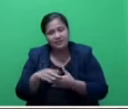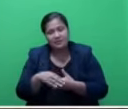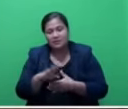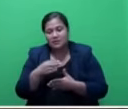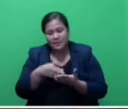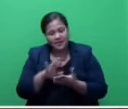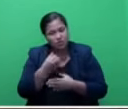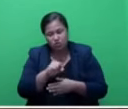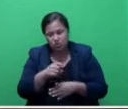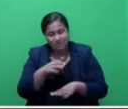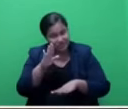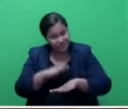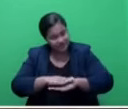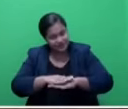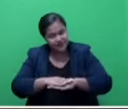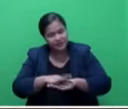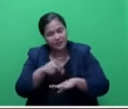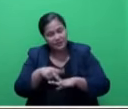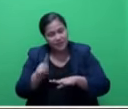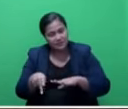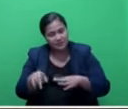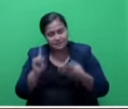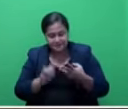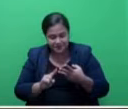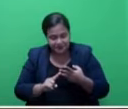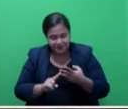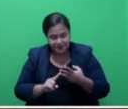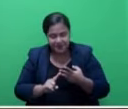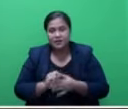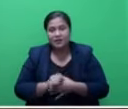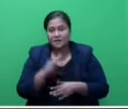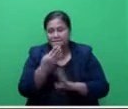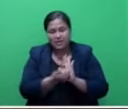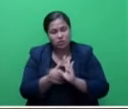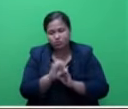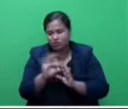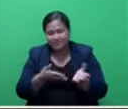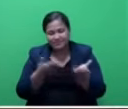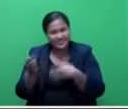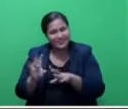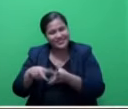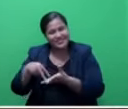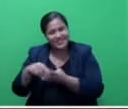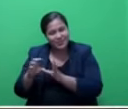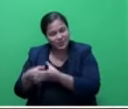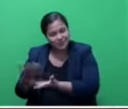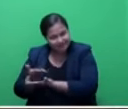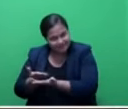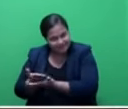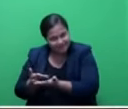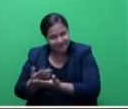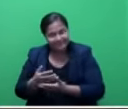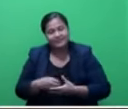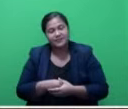sitting of Parliament. C, that the bill must not be referred to a standing committee or other